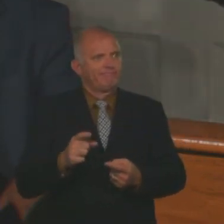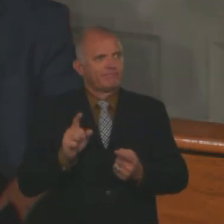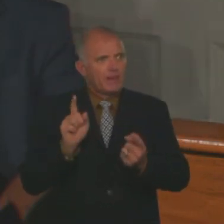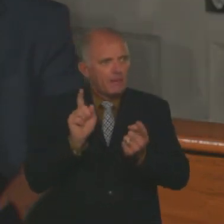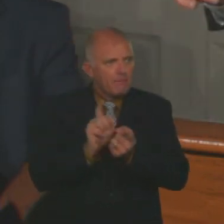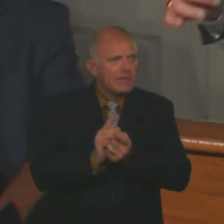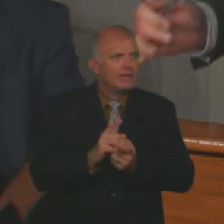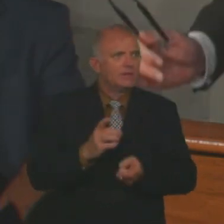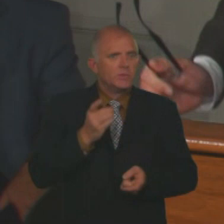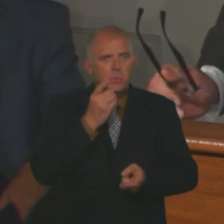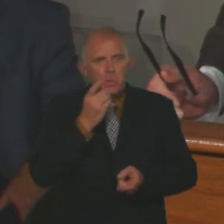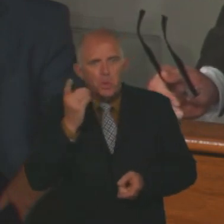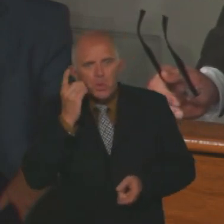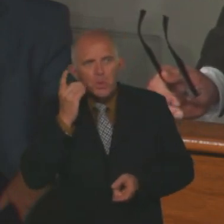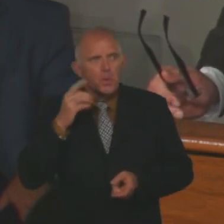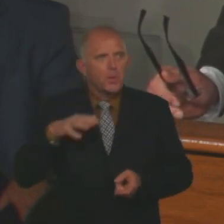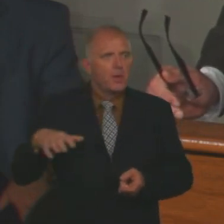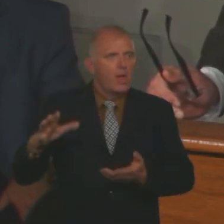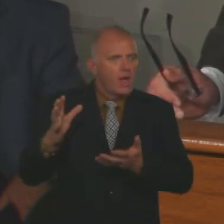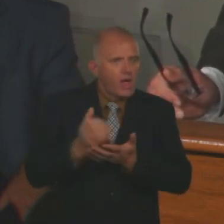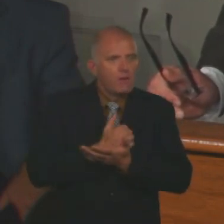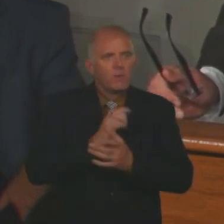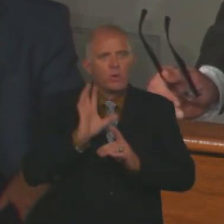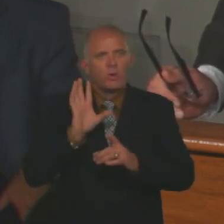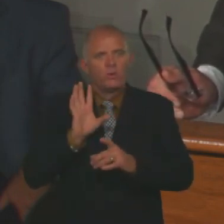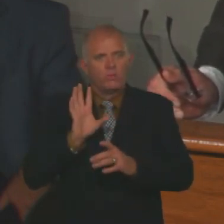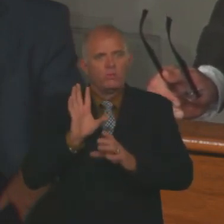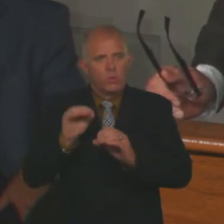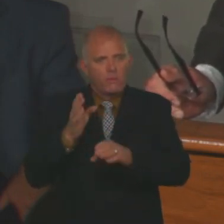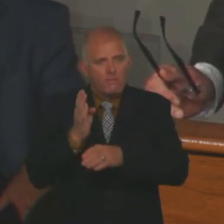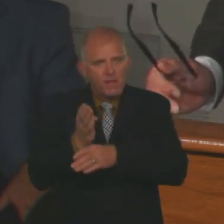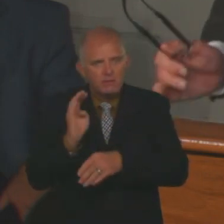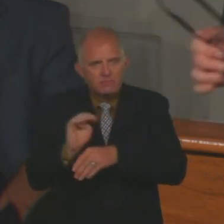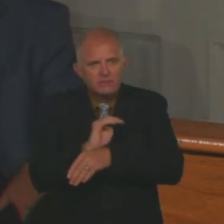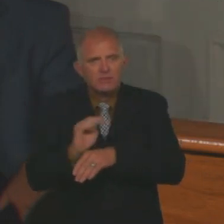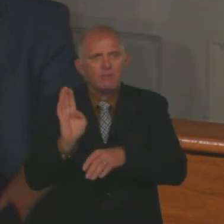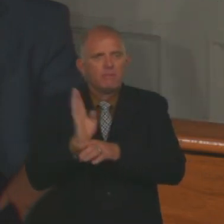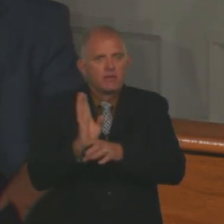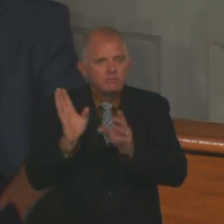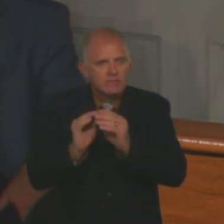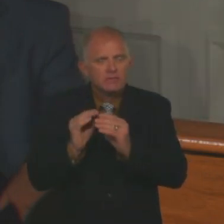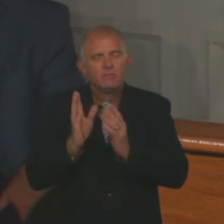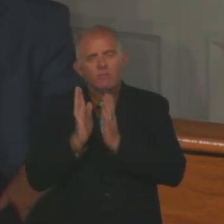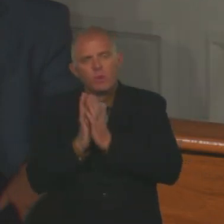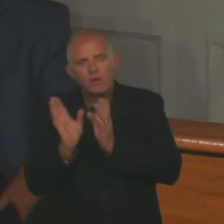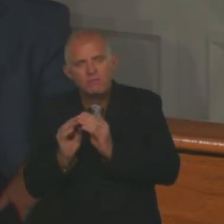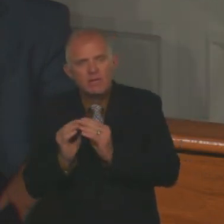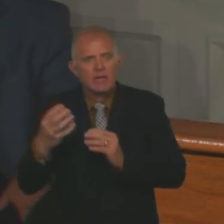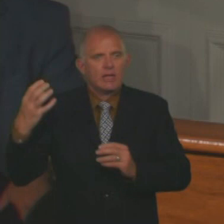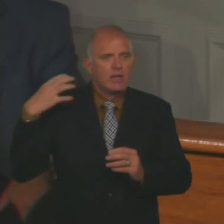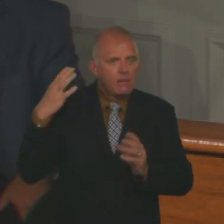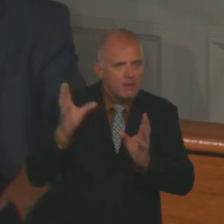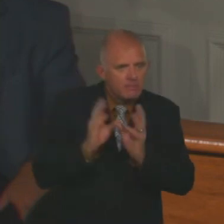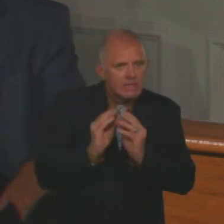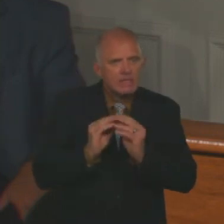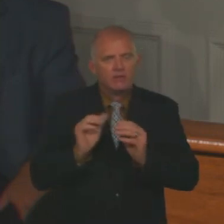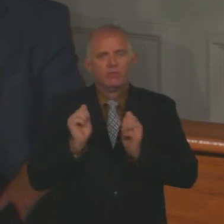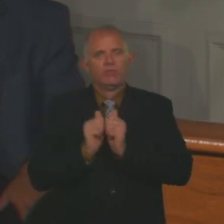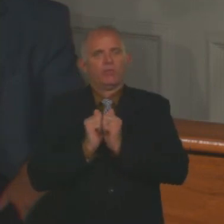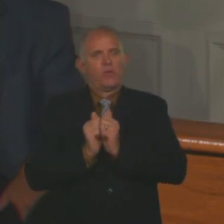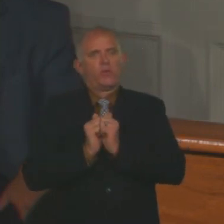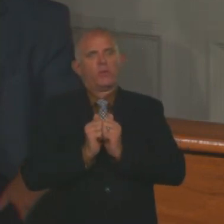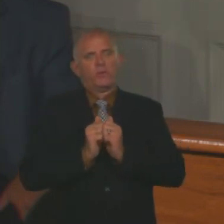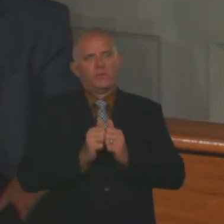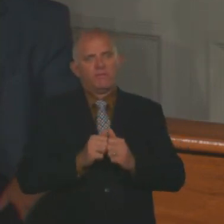and opportunities to go to bus meetings together and prayer meetings and captains meetings together. I see people all the time